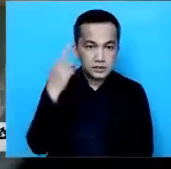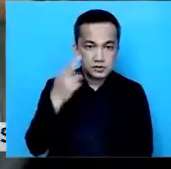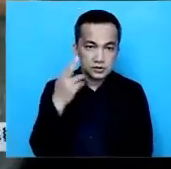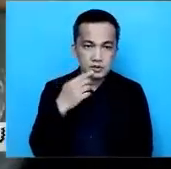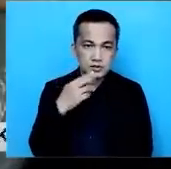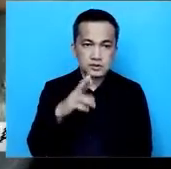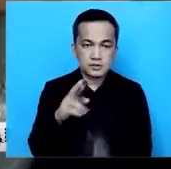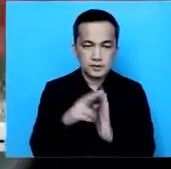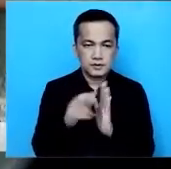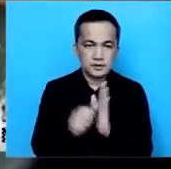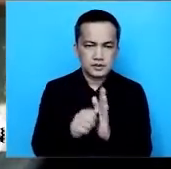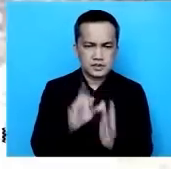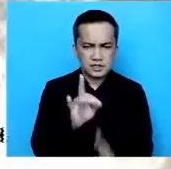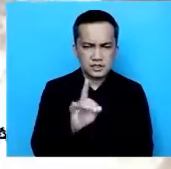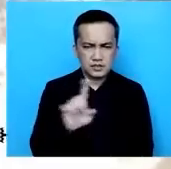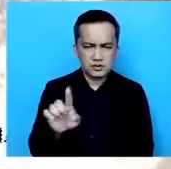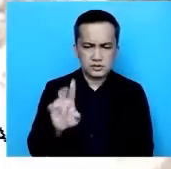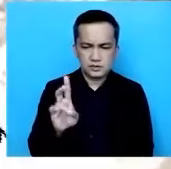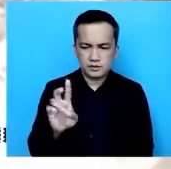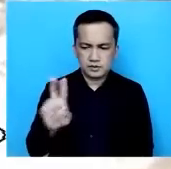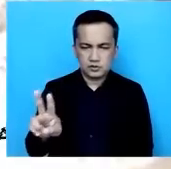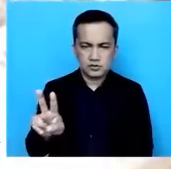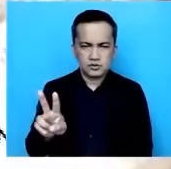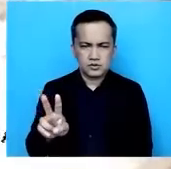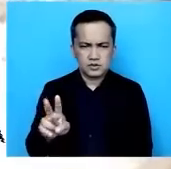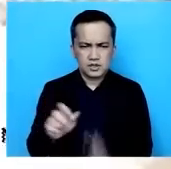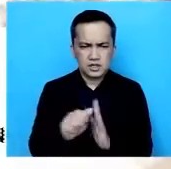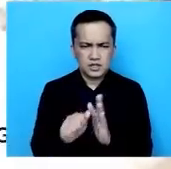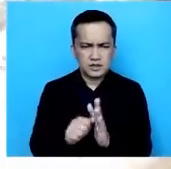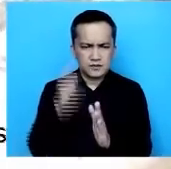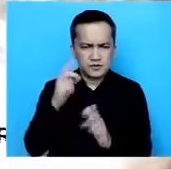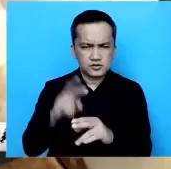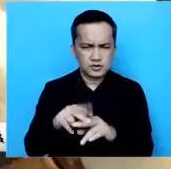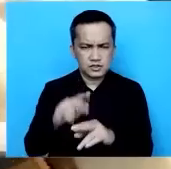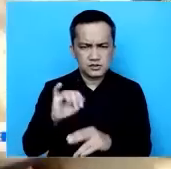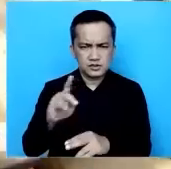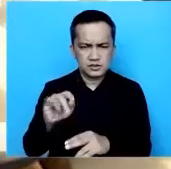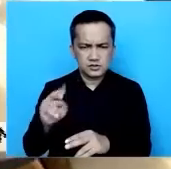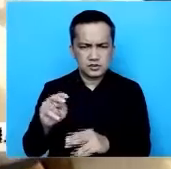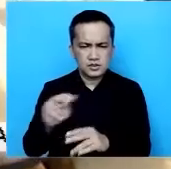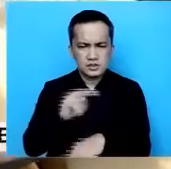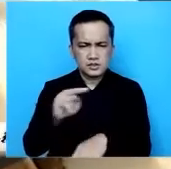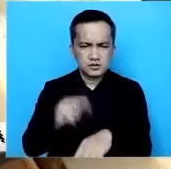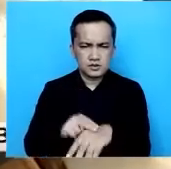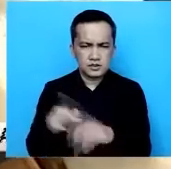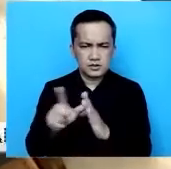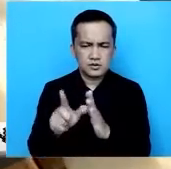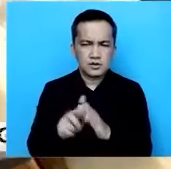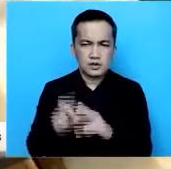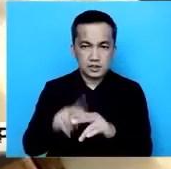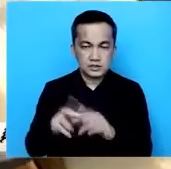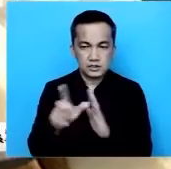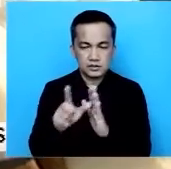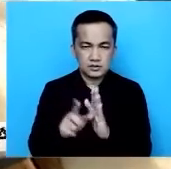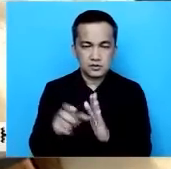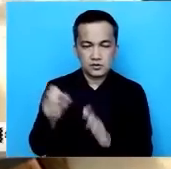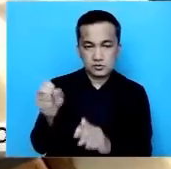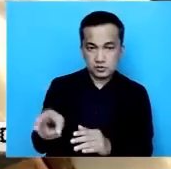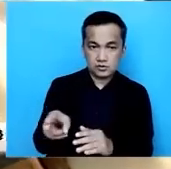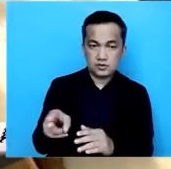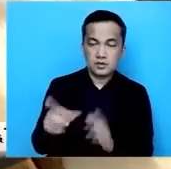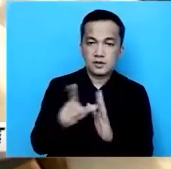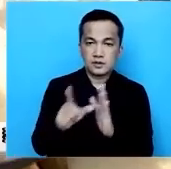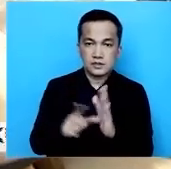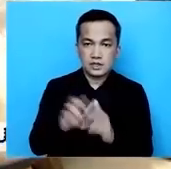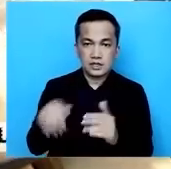Act 8172 o ang Act for Salt Iodization Nationwide Law o ASIN Law. Ipinag-uutos ng nasabing batas na